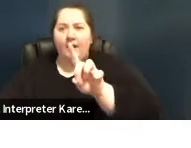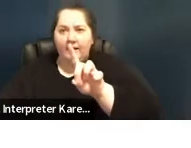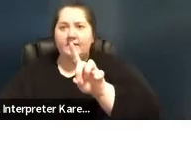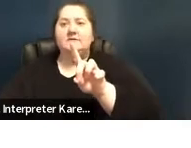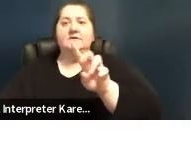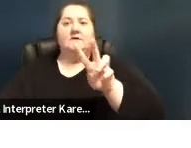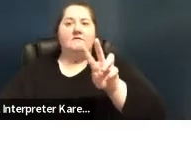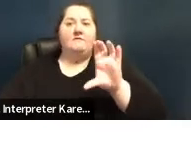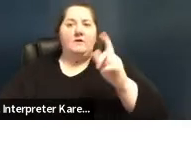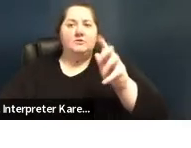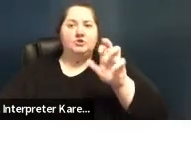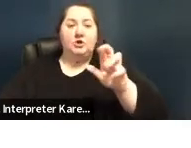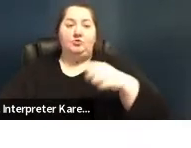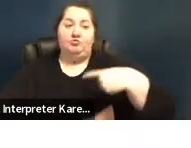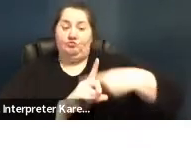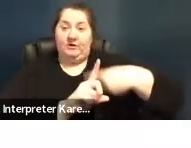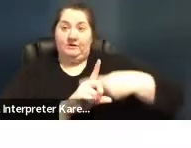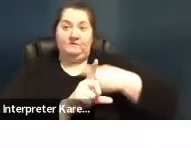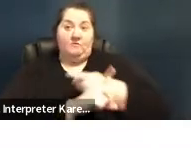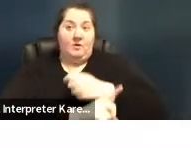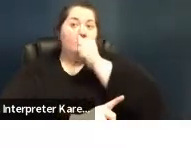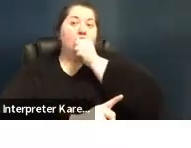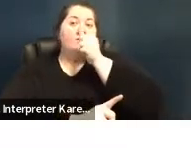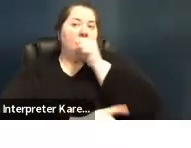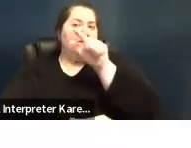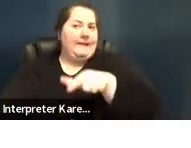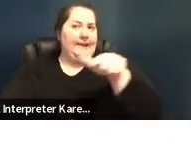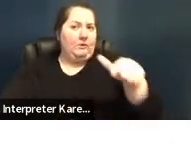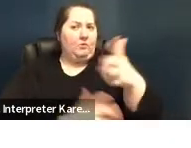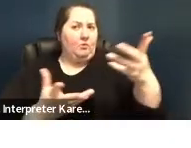private landlord, then what covers that?